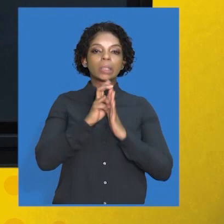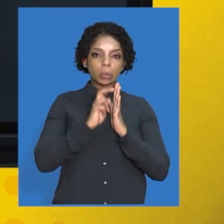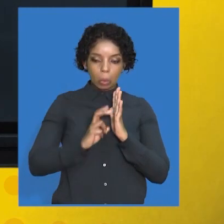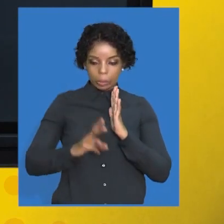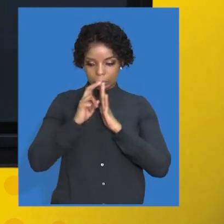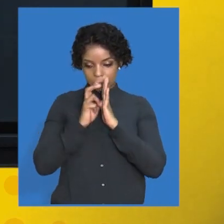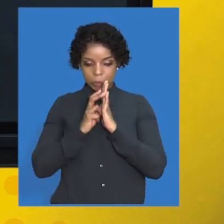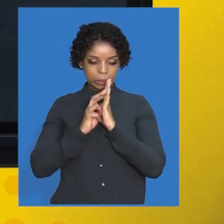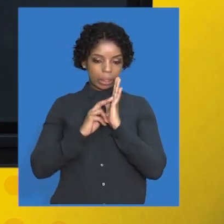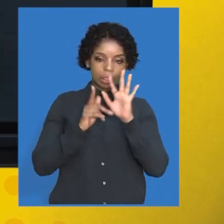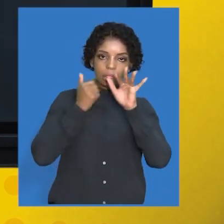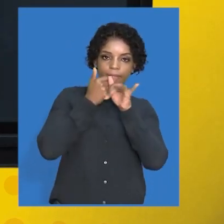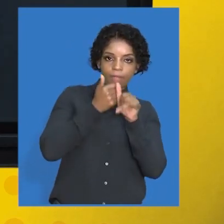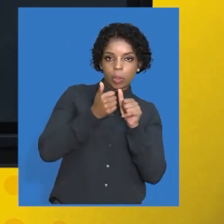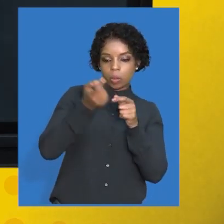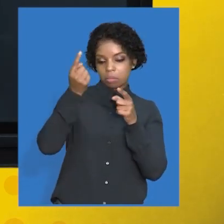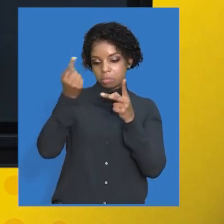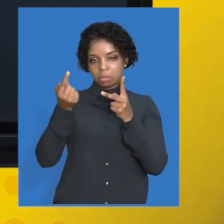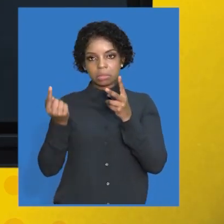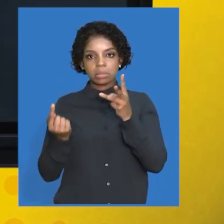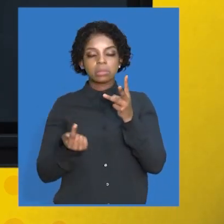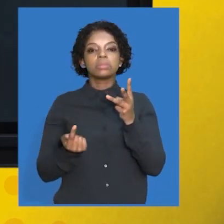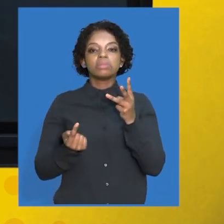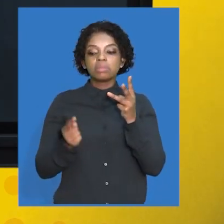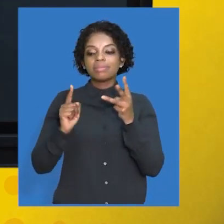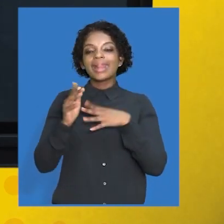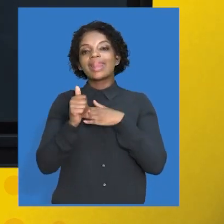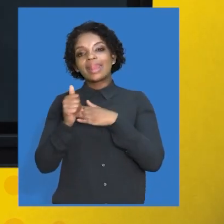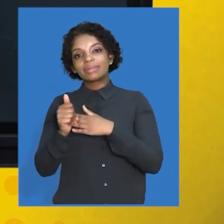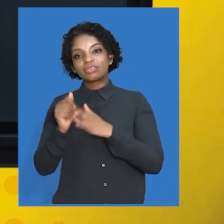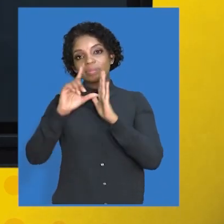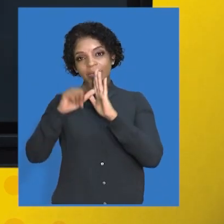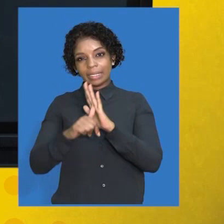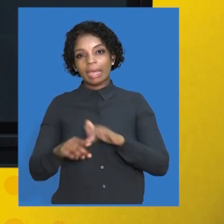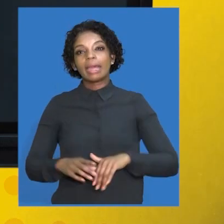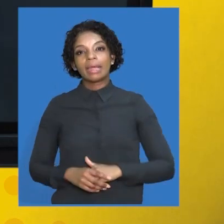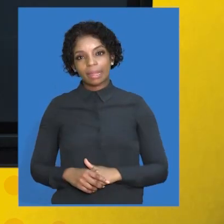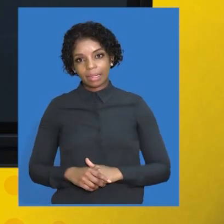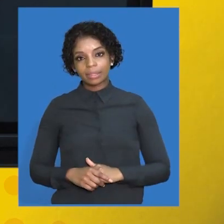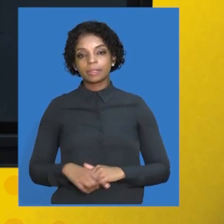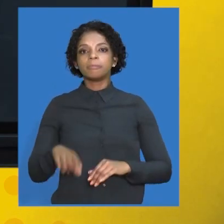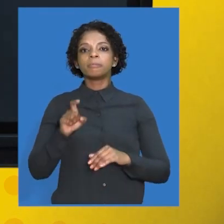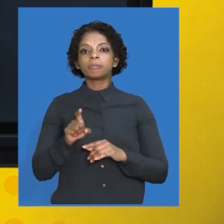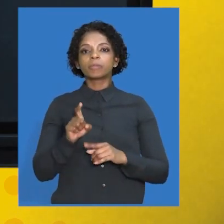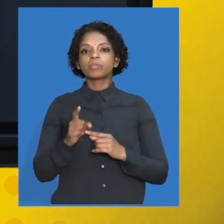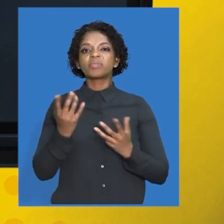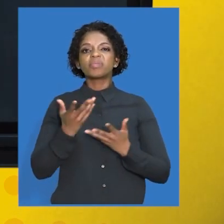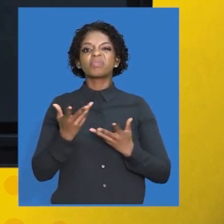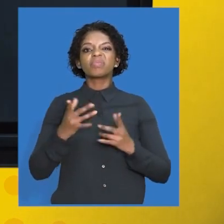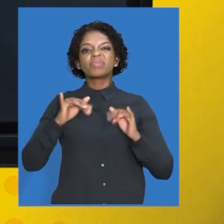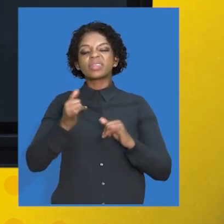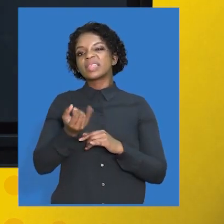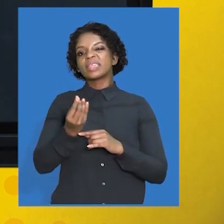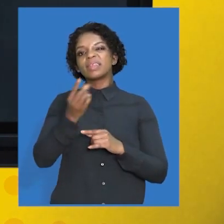you have to comply with, and that's the leadership style that you'll run with there. Where laissez-faire is when you've got